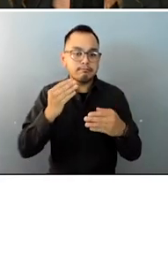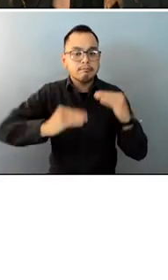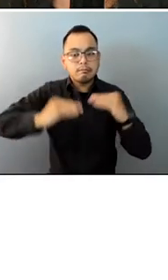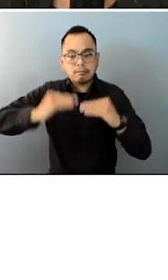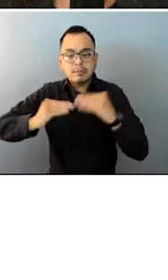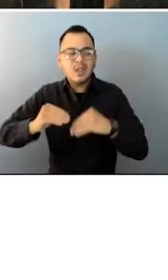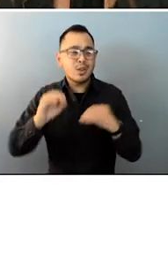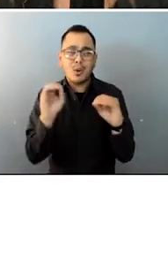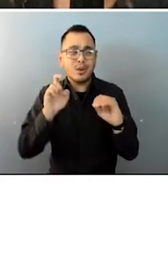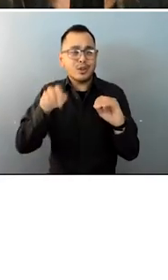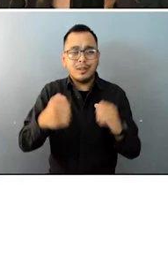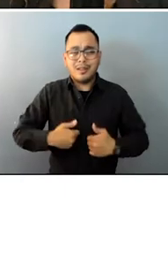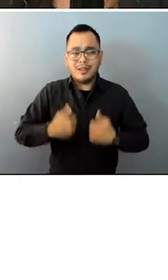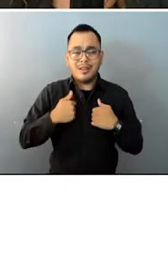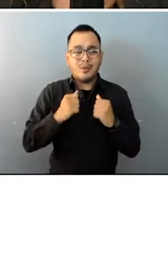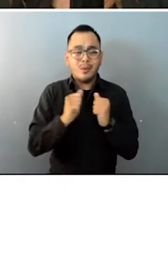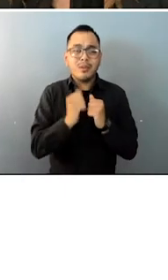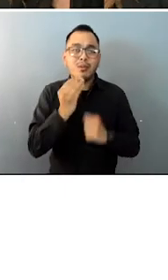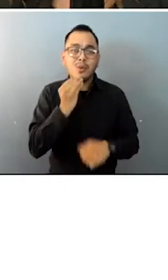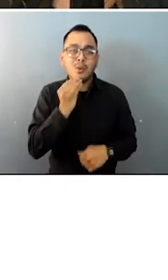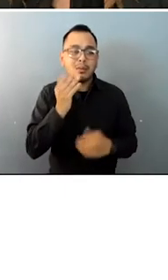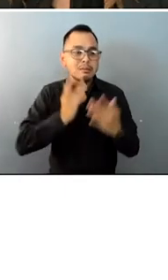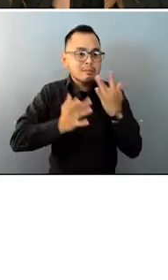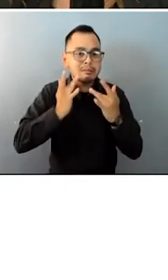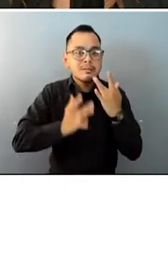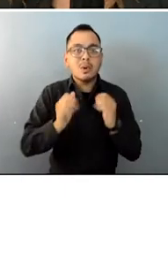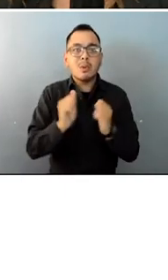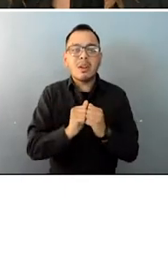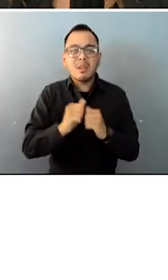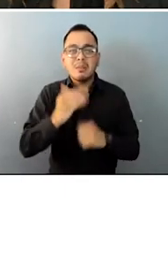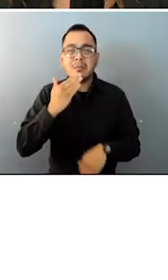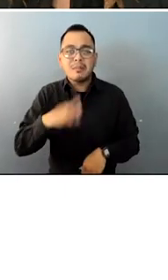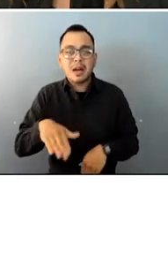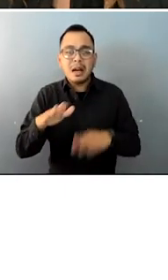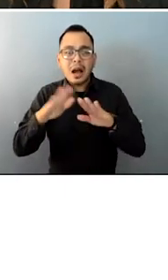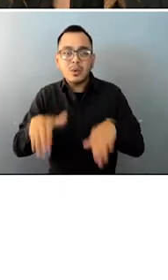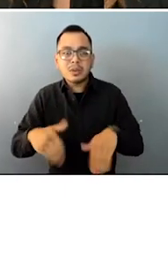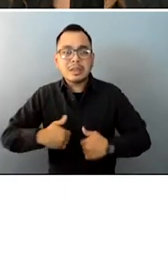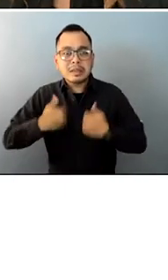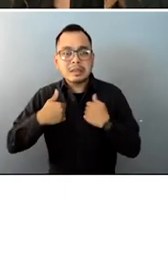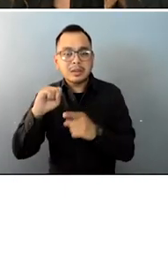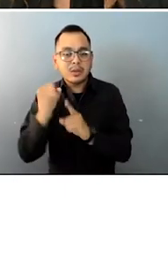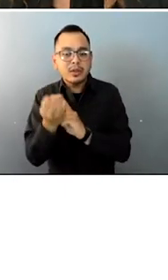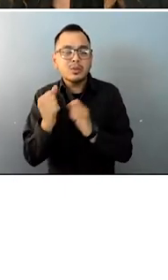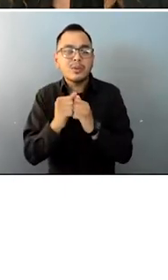desert. You know, no one should live in a substandard housing with vermin